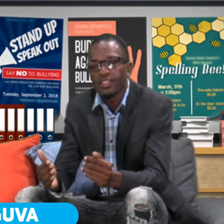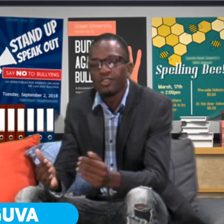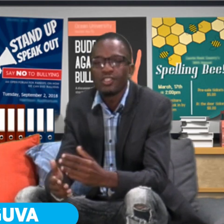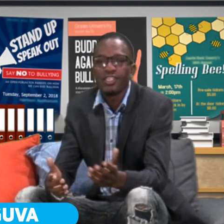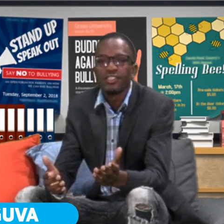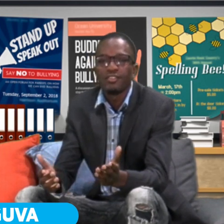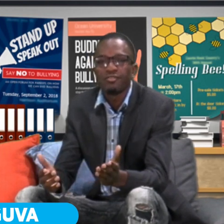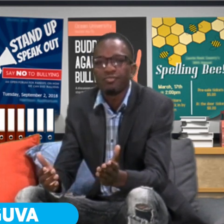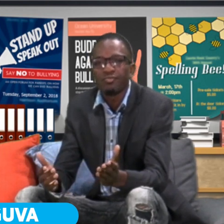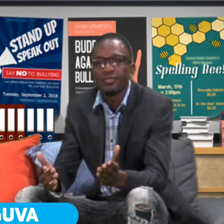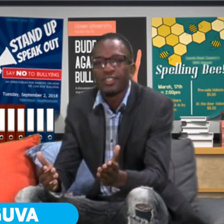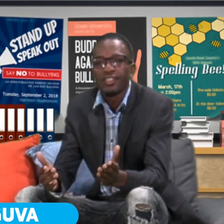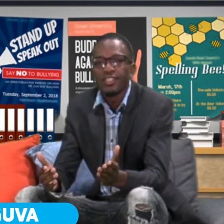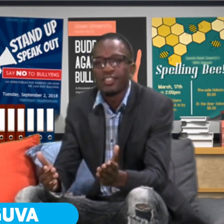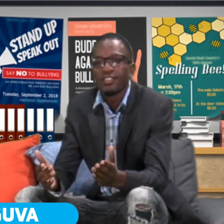try